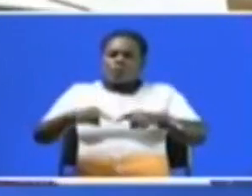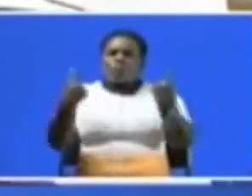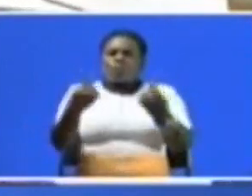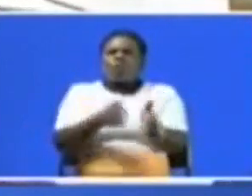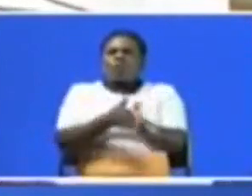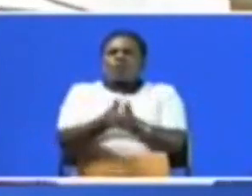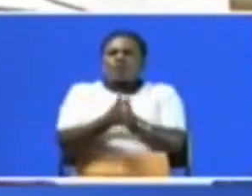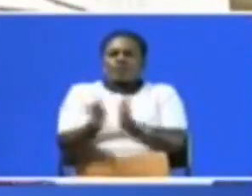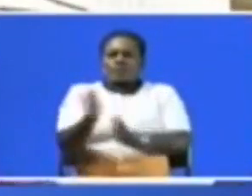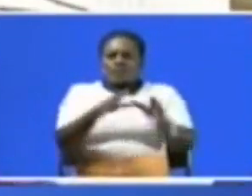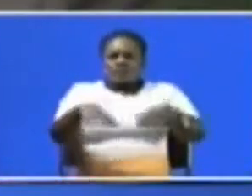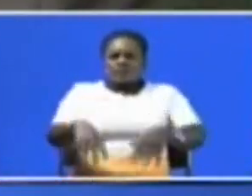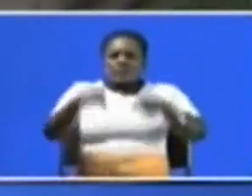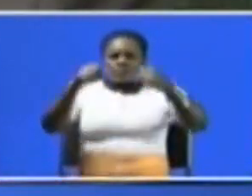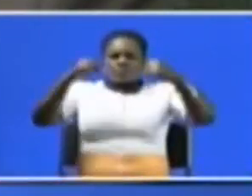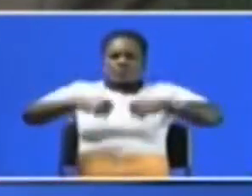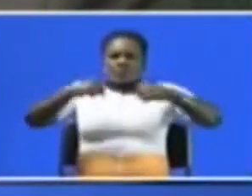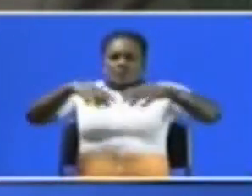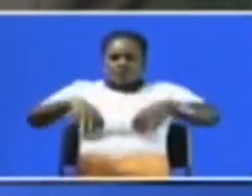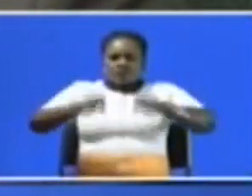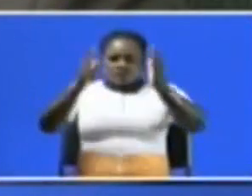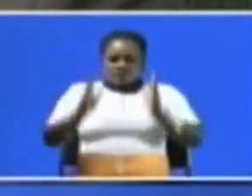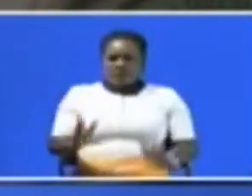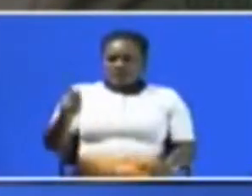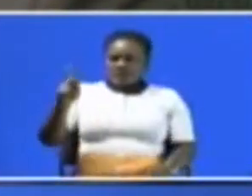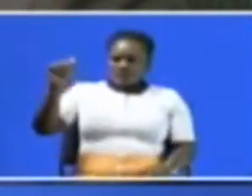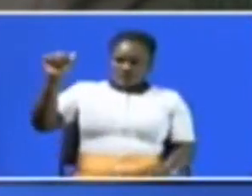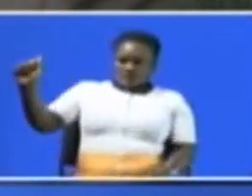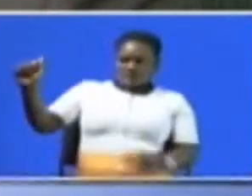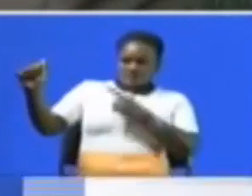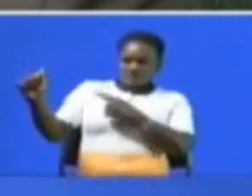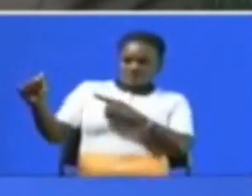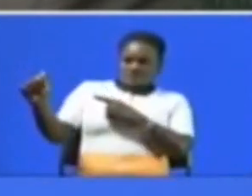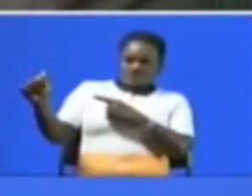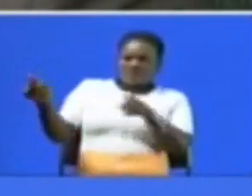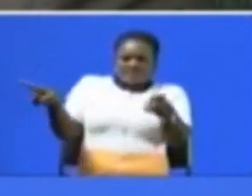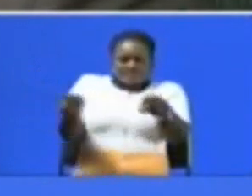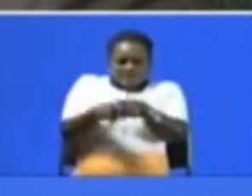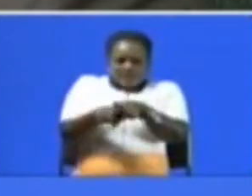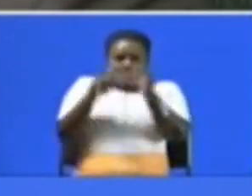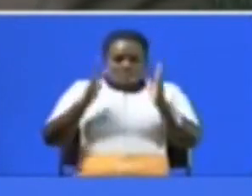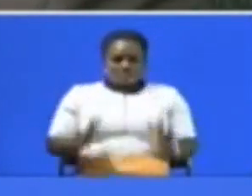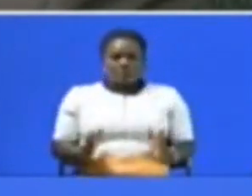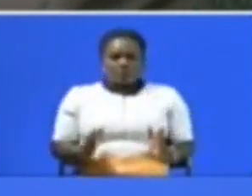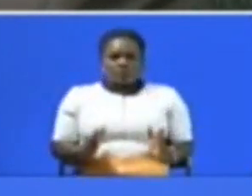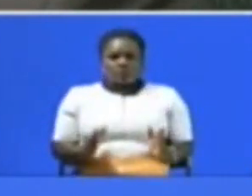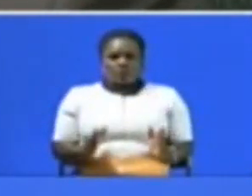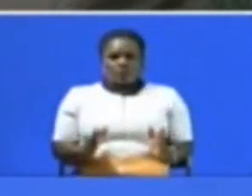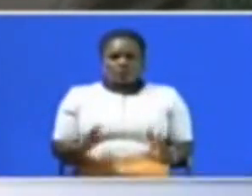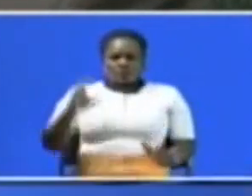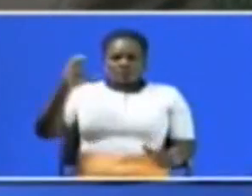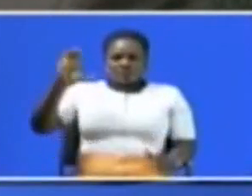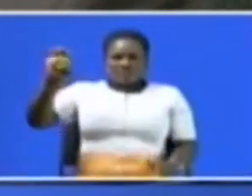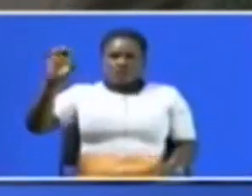of interest in the planned takeover bid. The chairman KAA is the same person who is